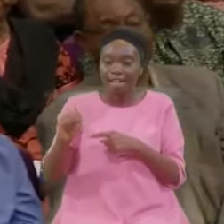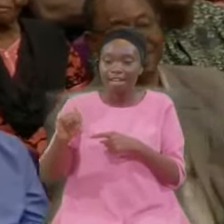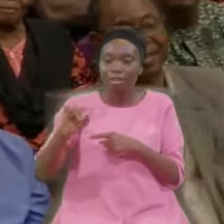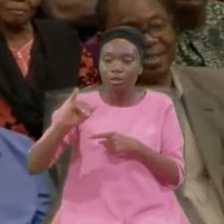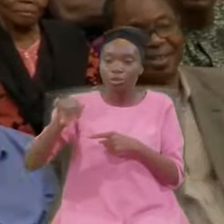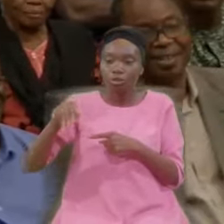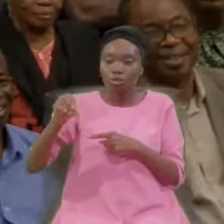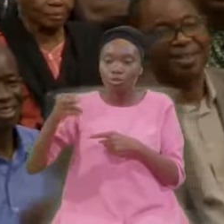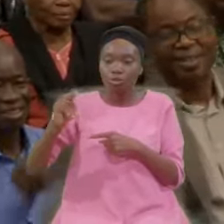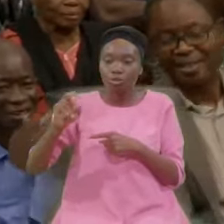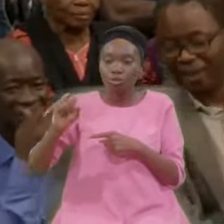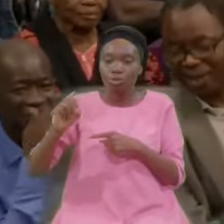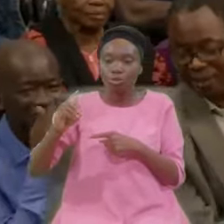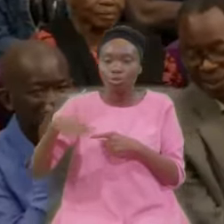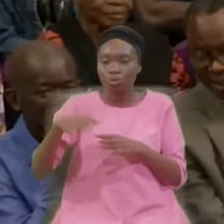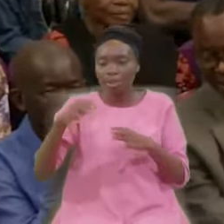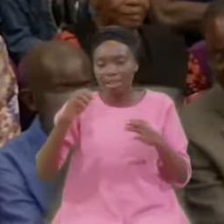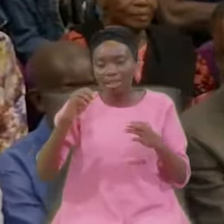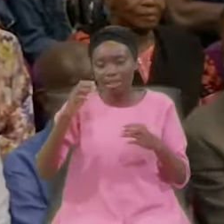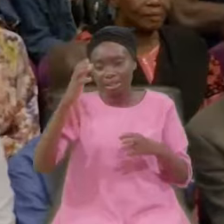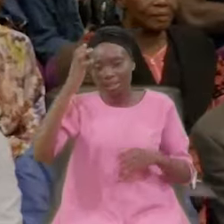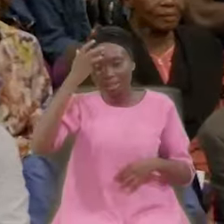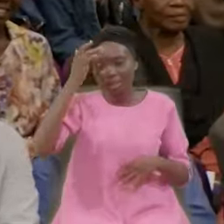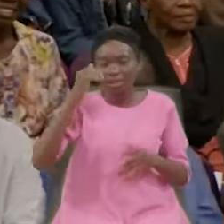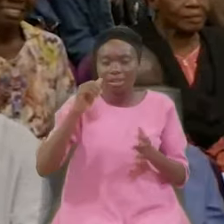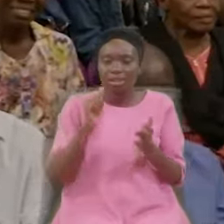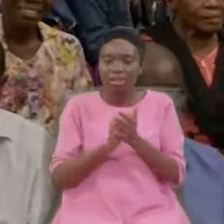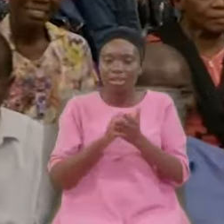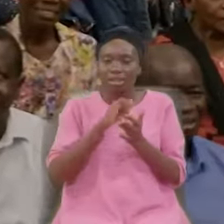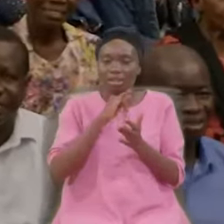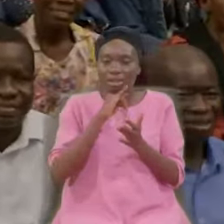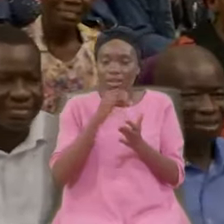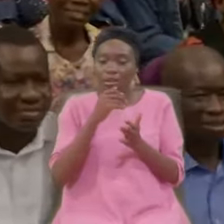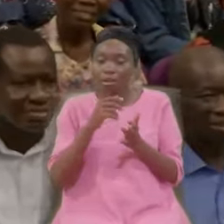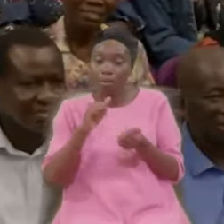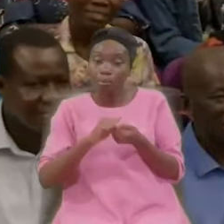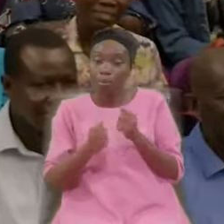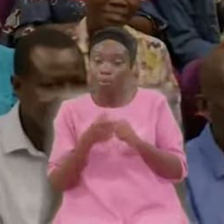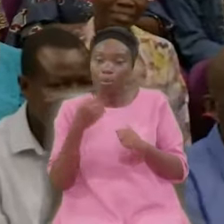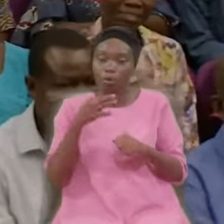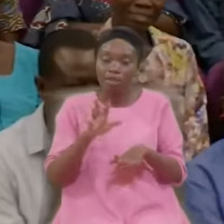syndrome. This is actually a disorder of the